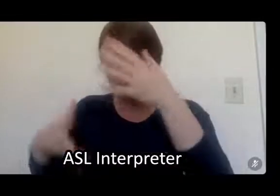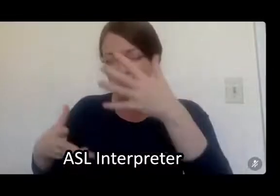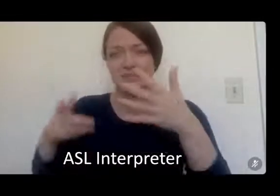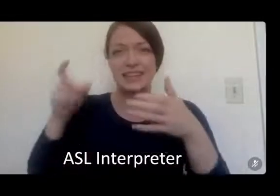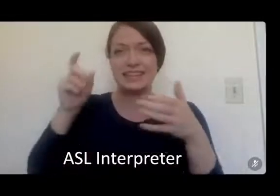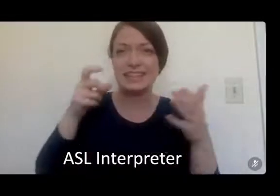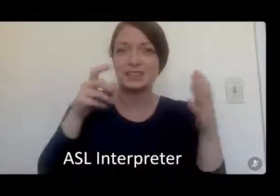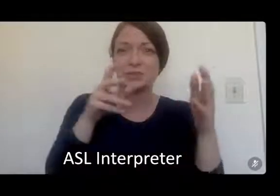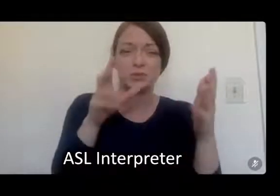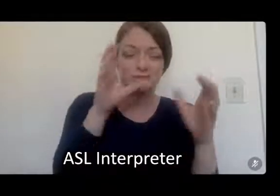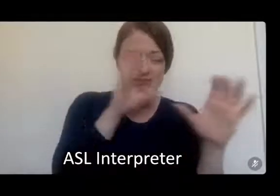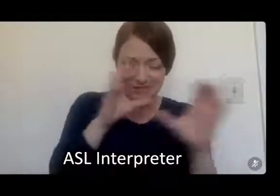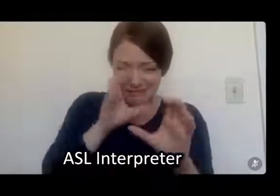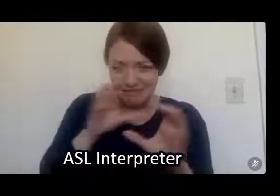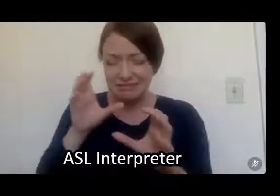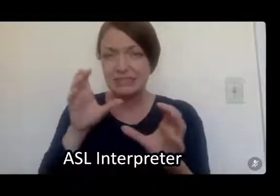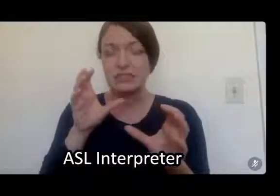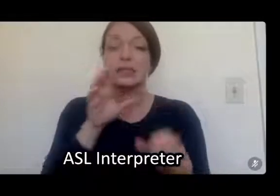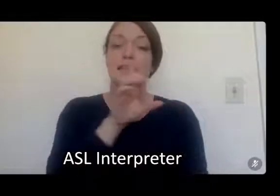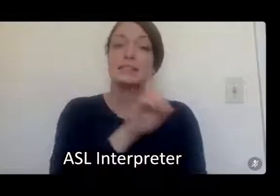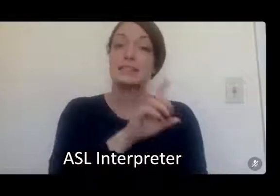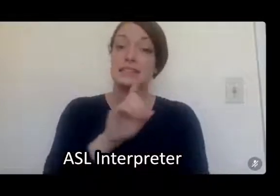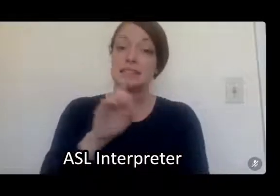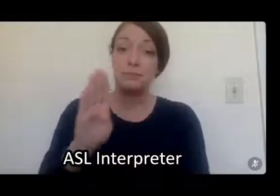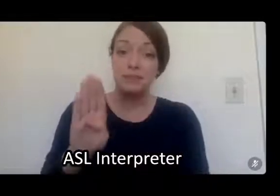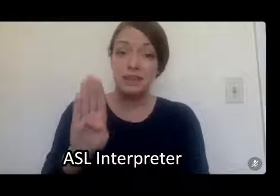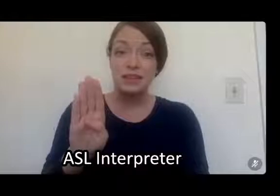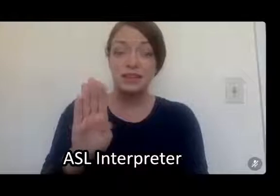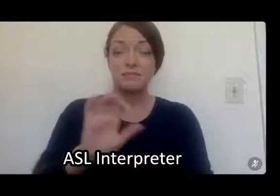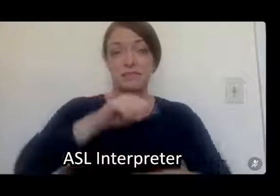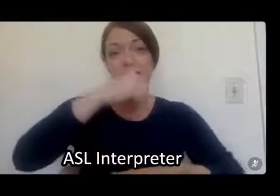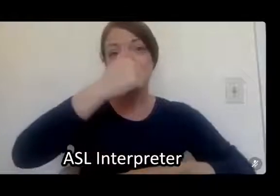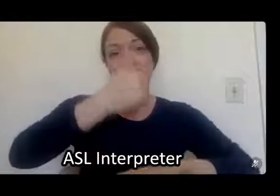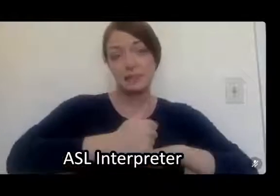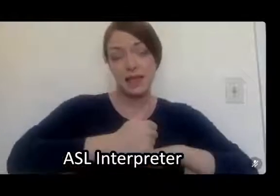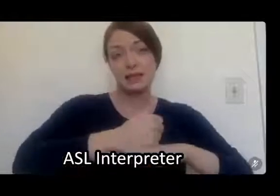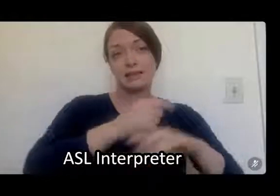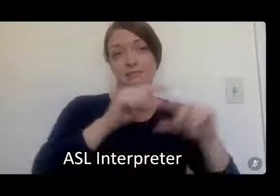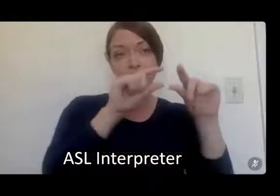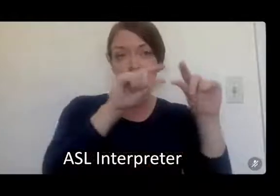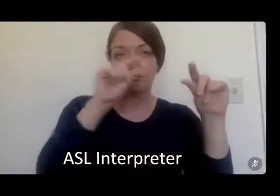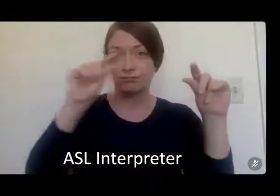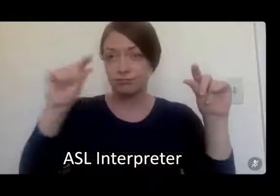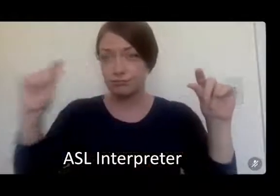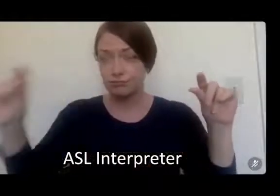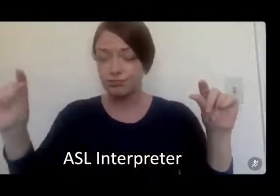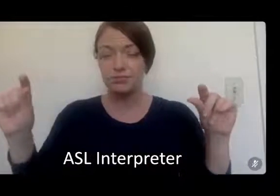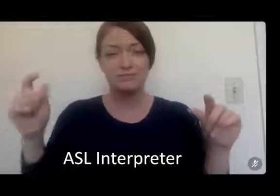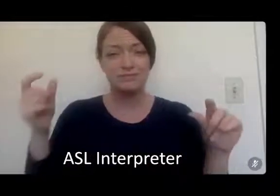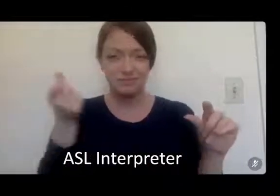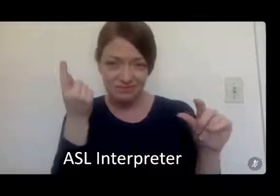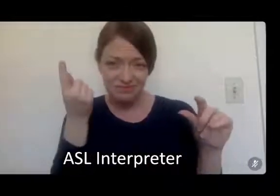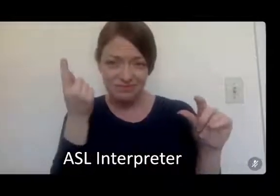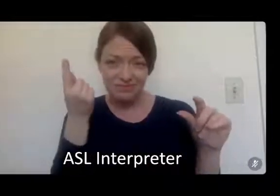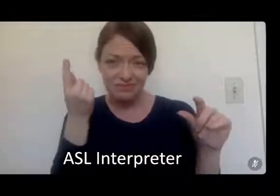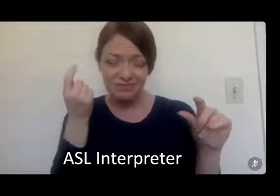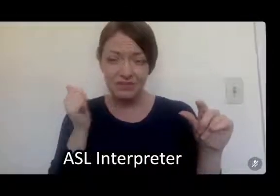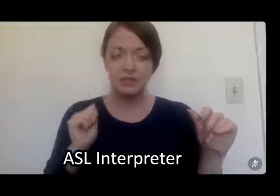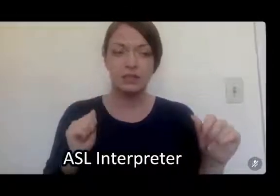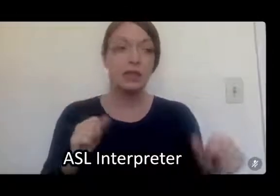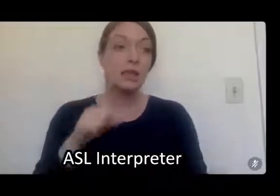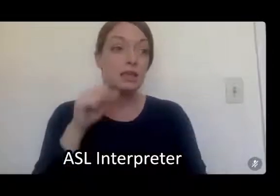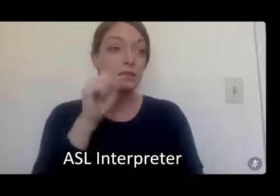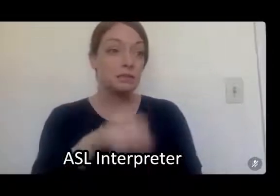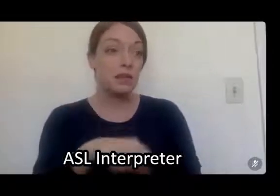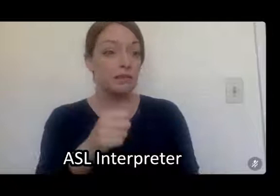on D&D Beyond, it's a set number of headings to get to, if that makes sense. Yeah, and for